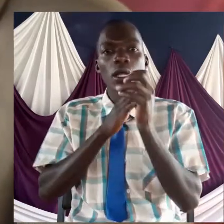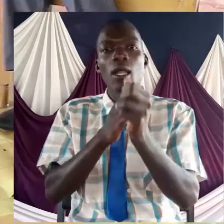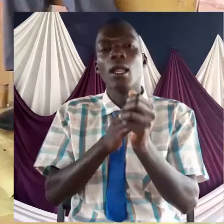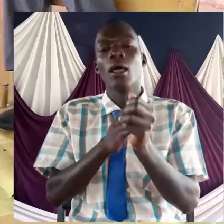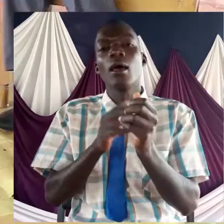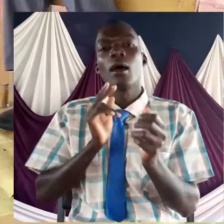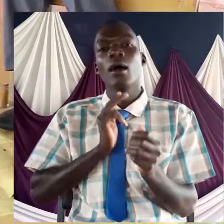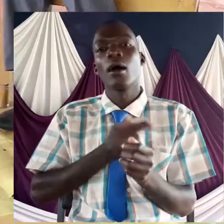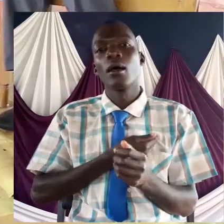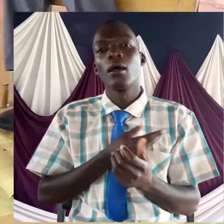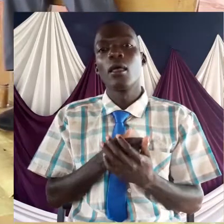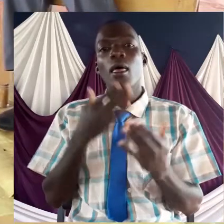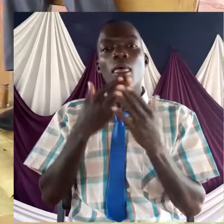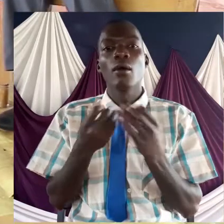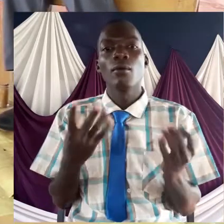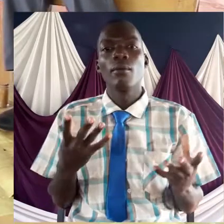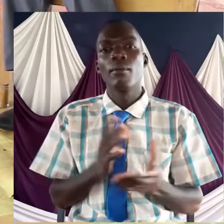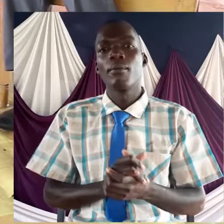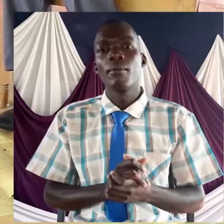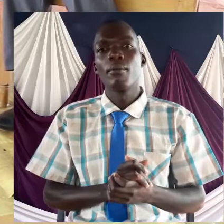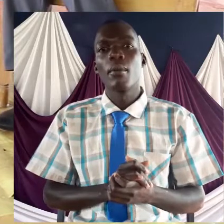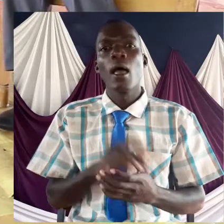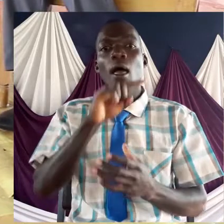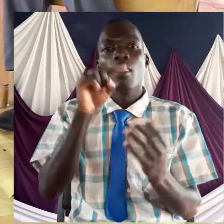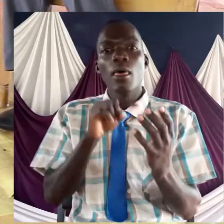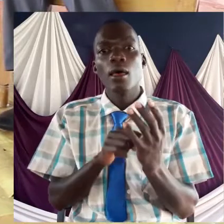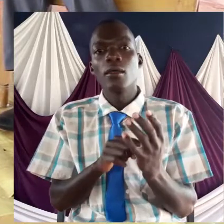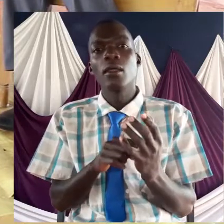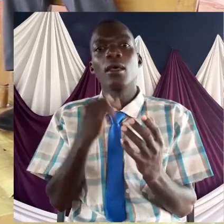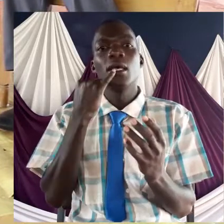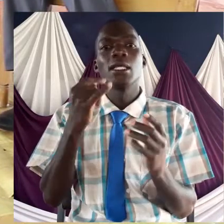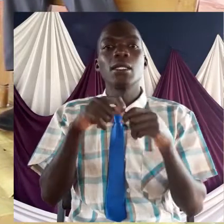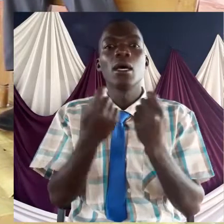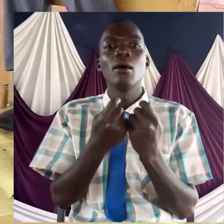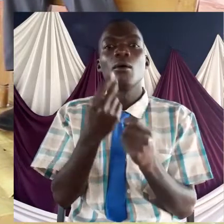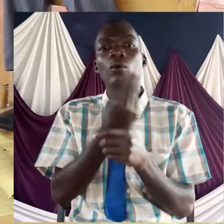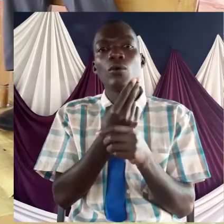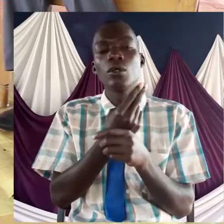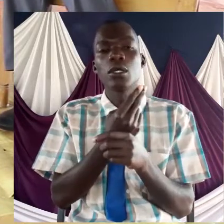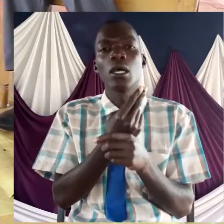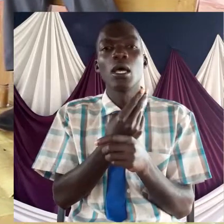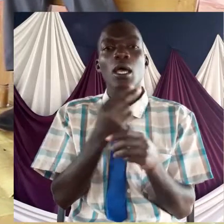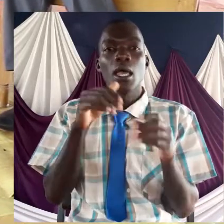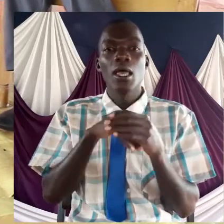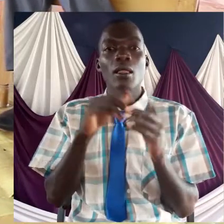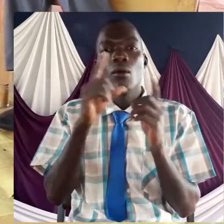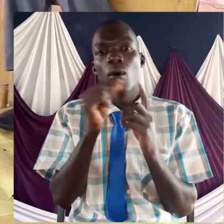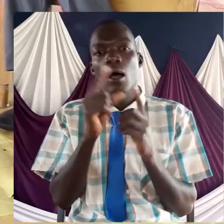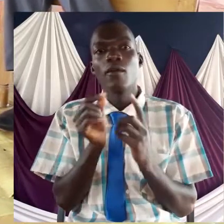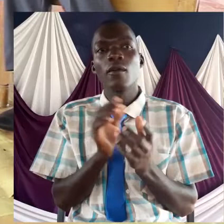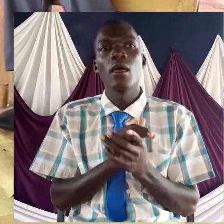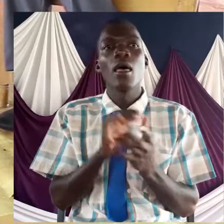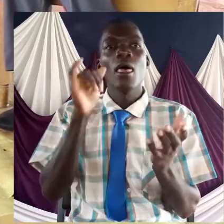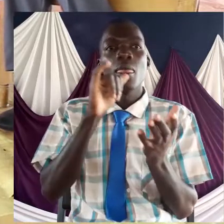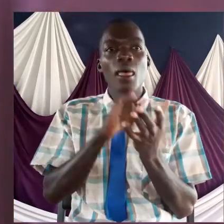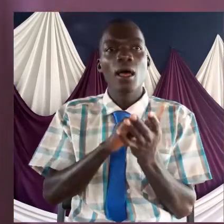principle? Thank you, Elder. Now, these are kind of use of peculiar, you know, words,